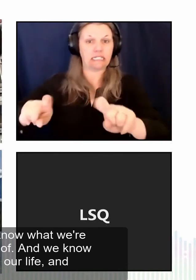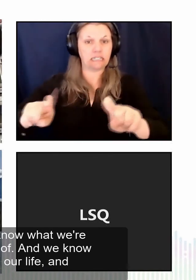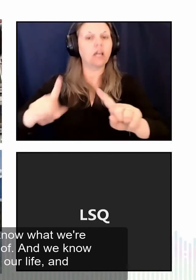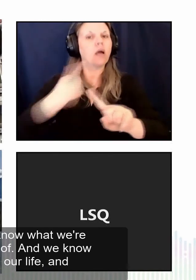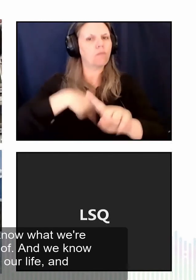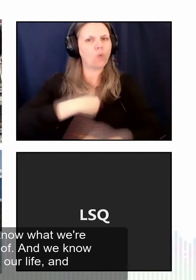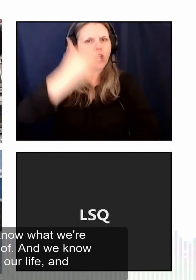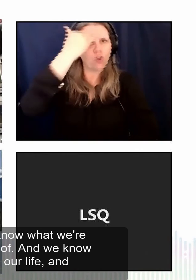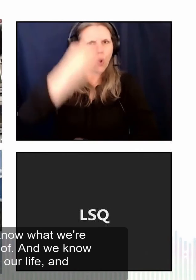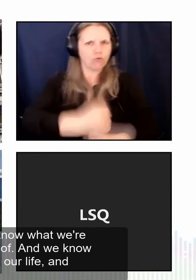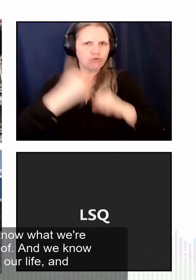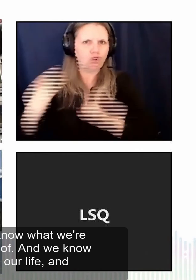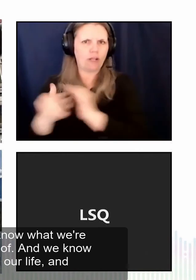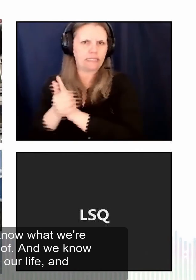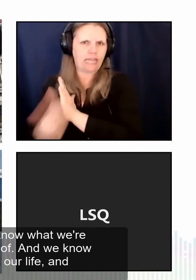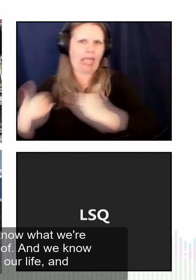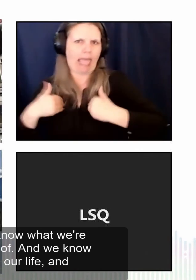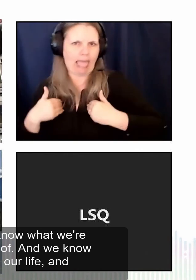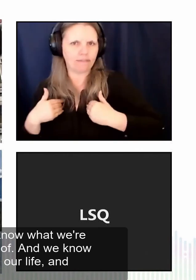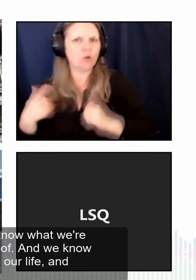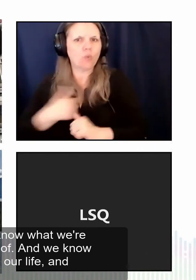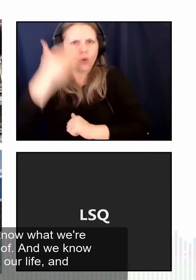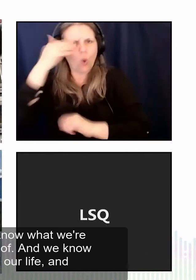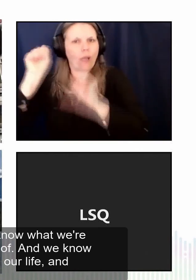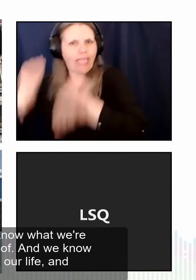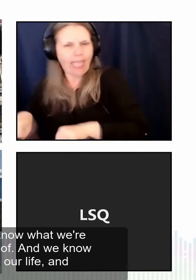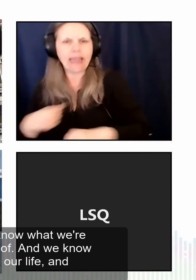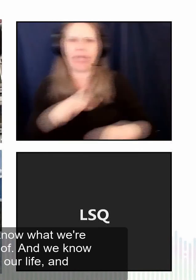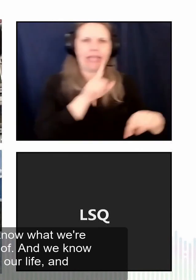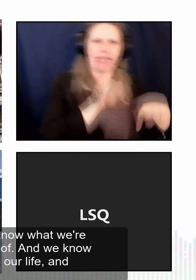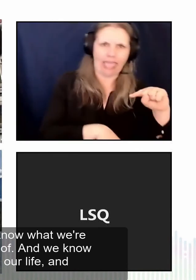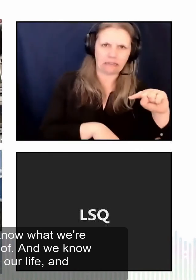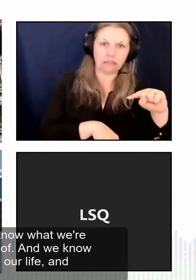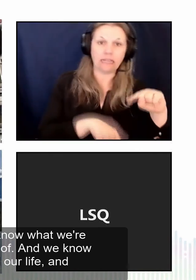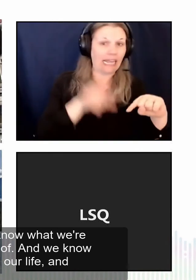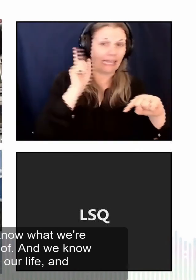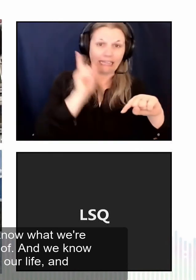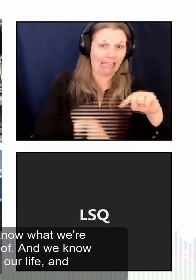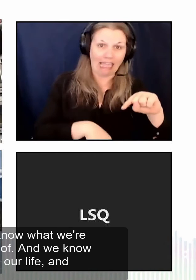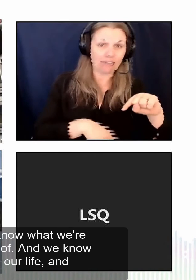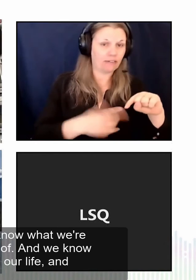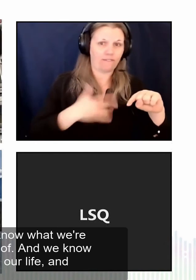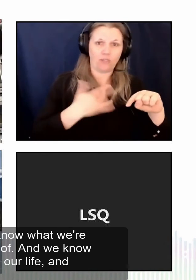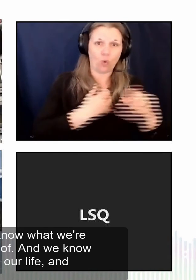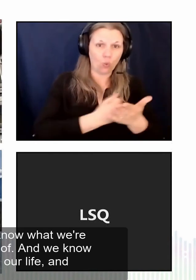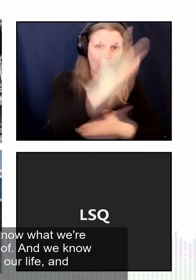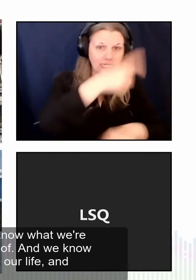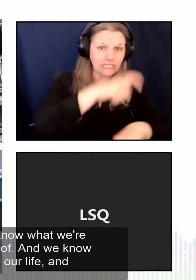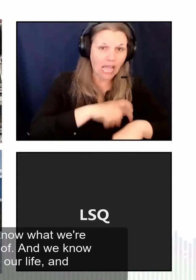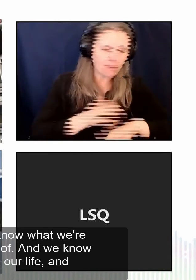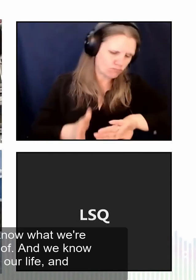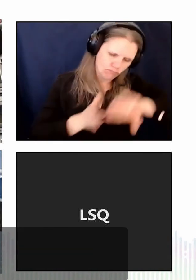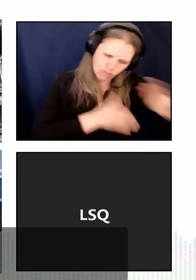what we are not capable of. And we know where we've wasted time, where we've wasted our life, and we're going to change